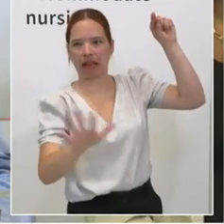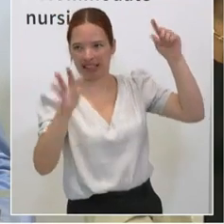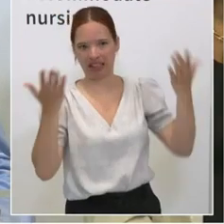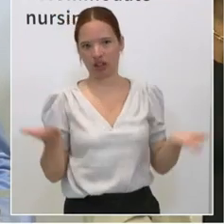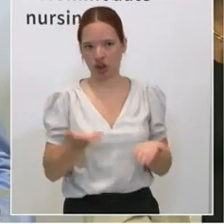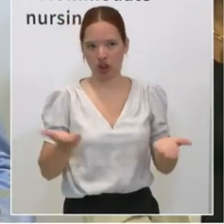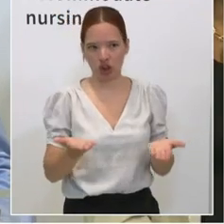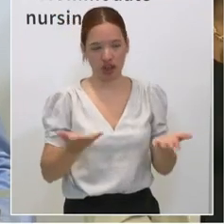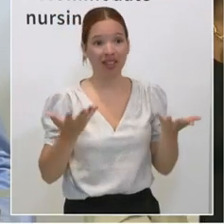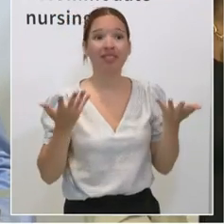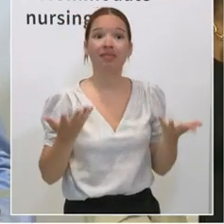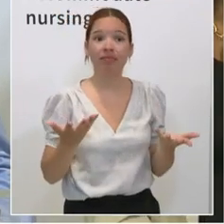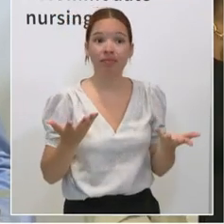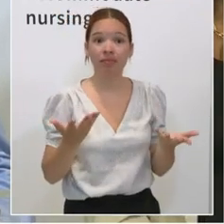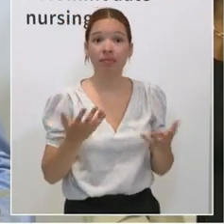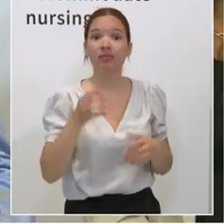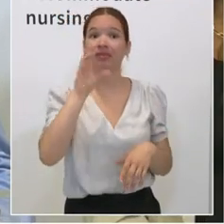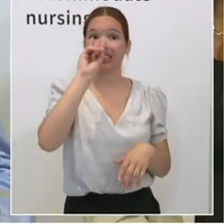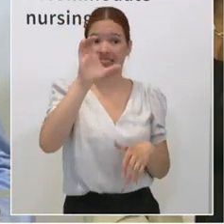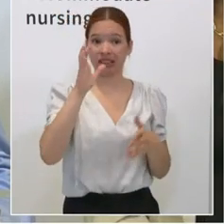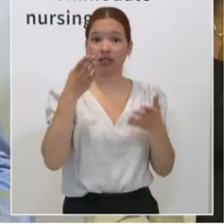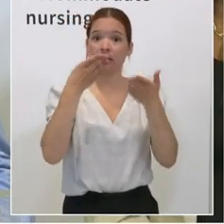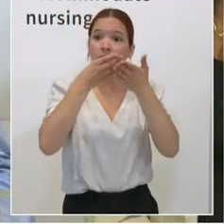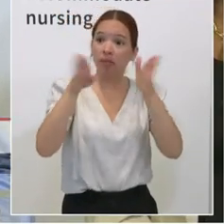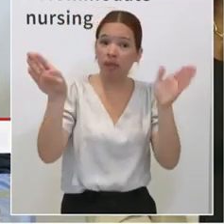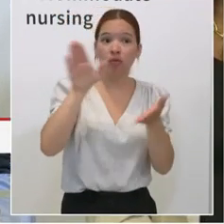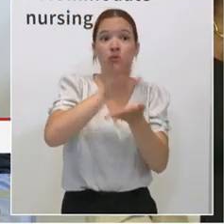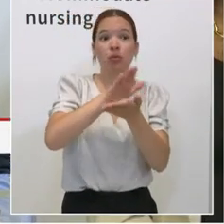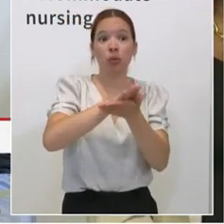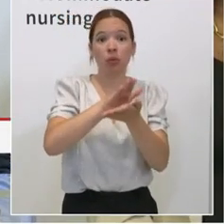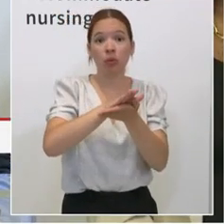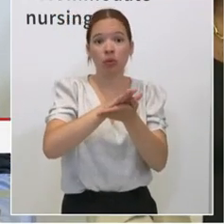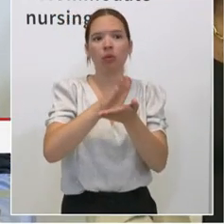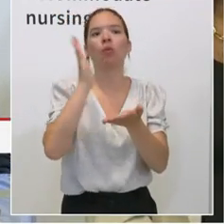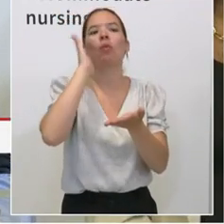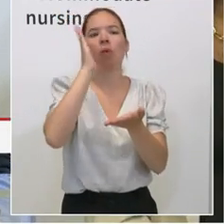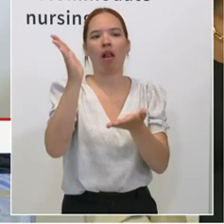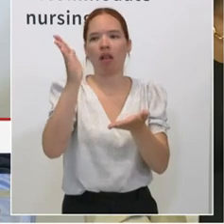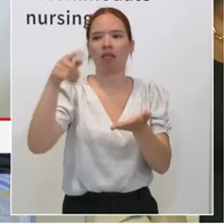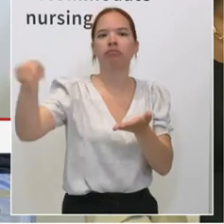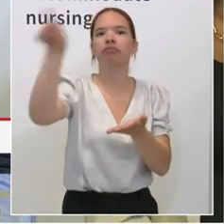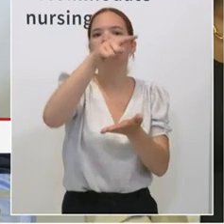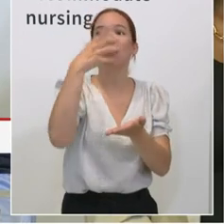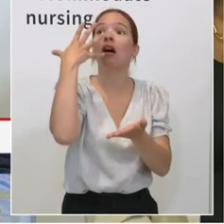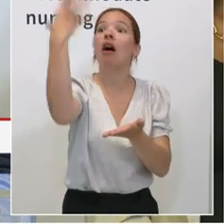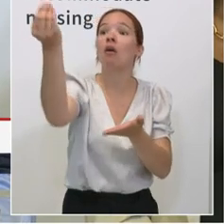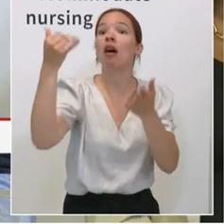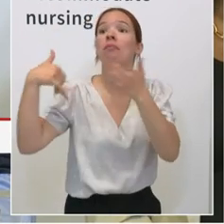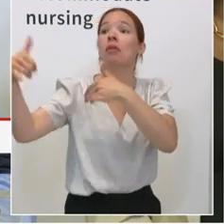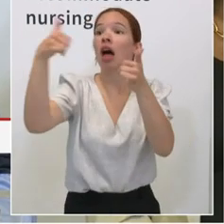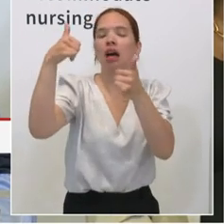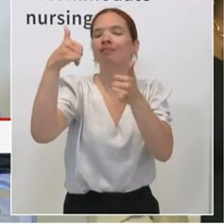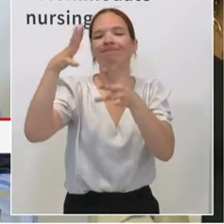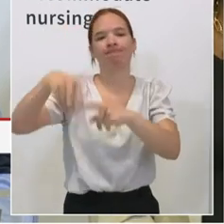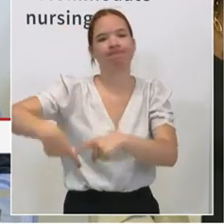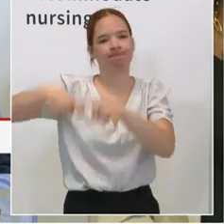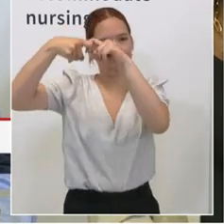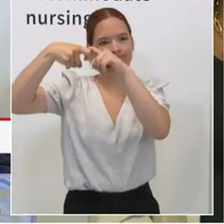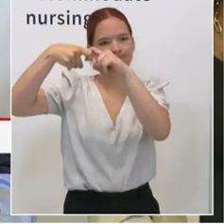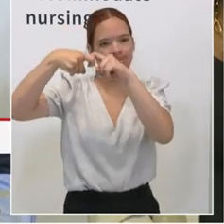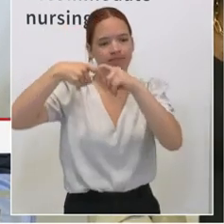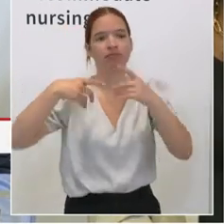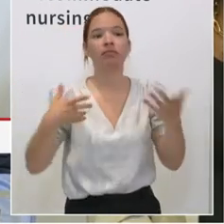activities. And the Department of Parks and Recreation has also canceled all of its outdoor activities. We